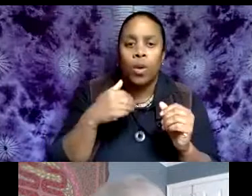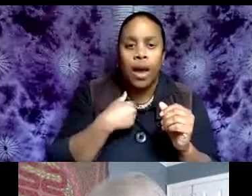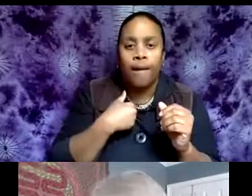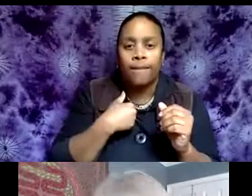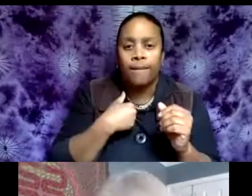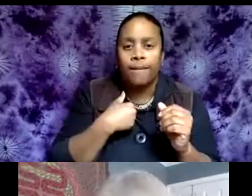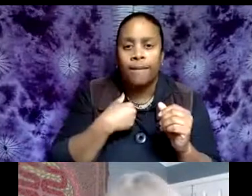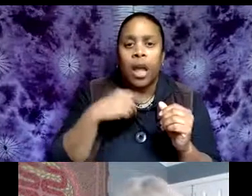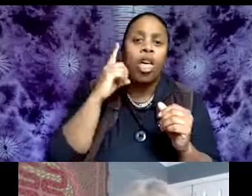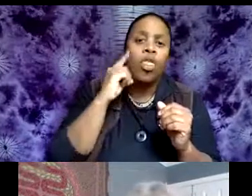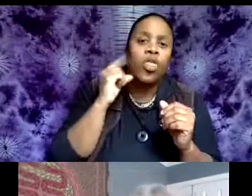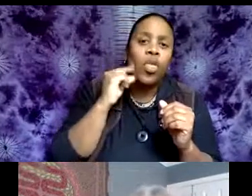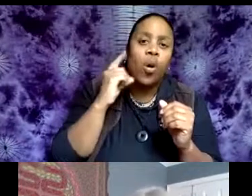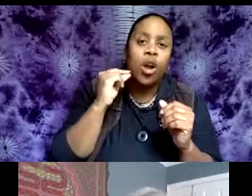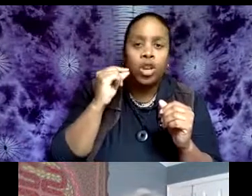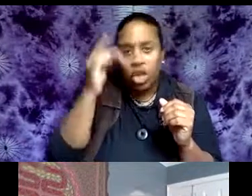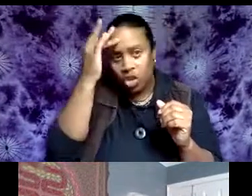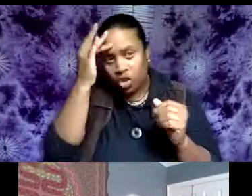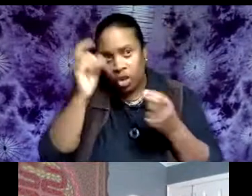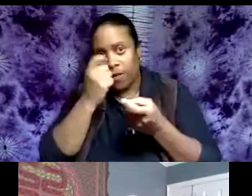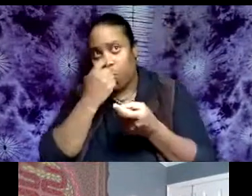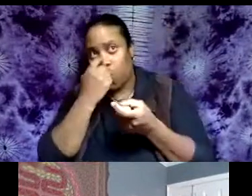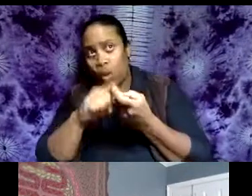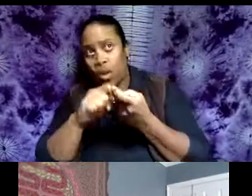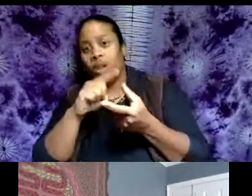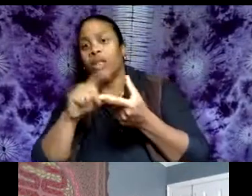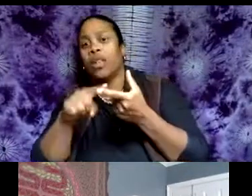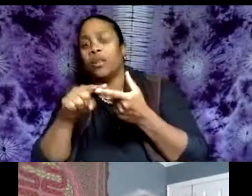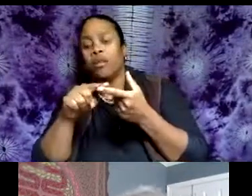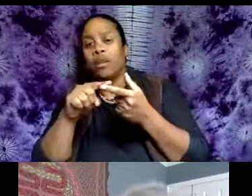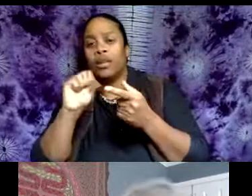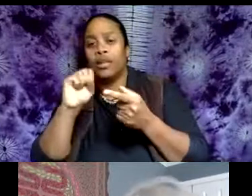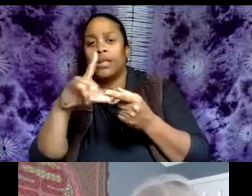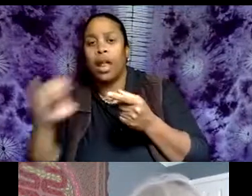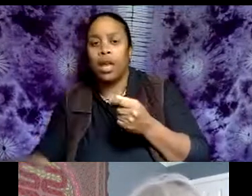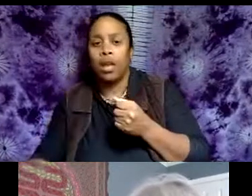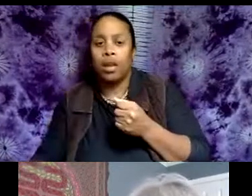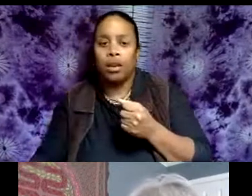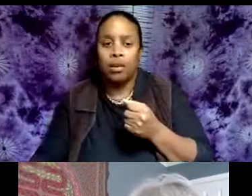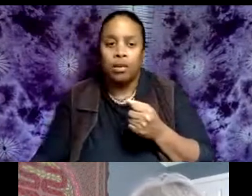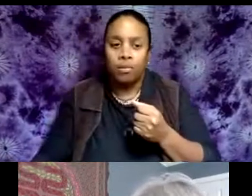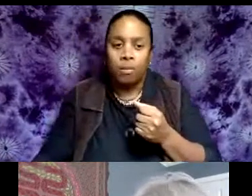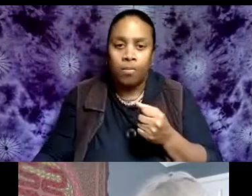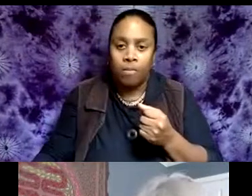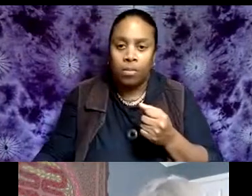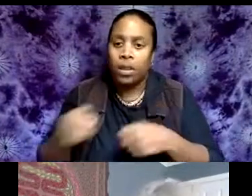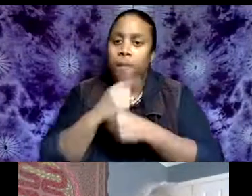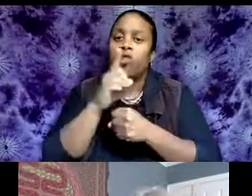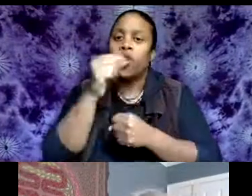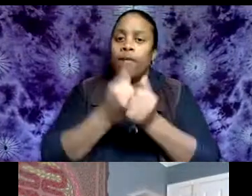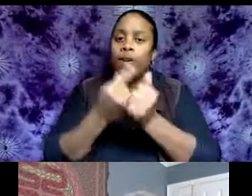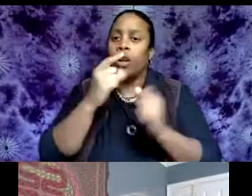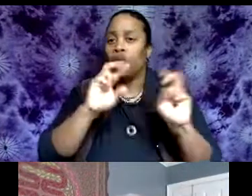then Thorne, the Shift Witch, and Sally. All right, let's make sure everyone's ready to go.